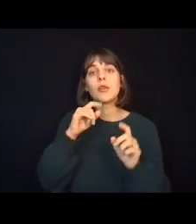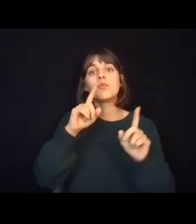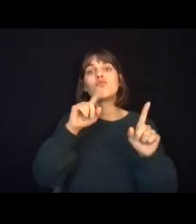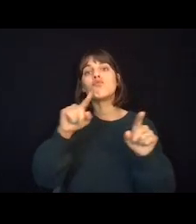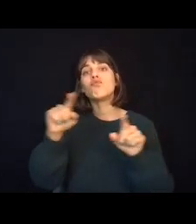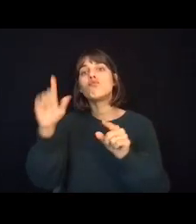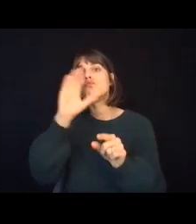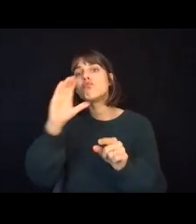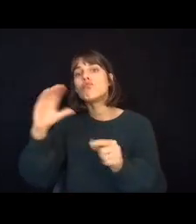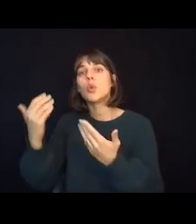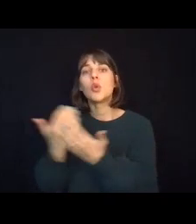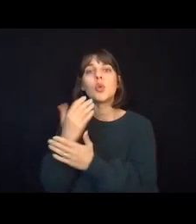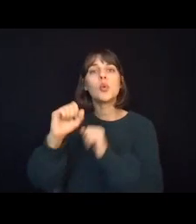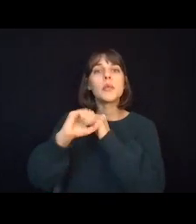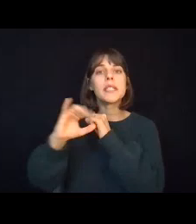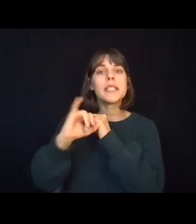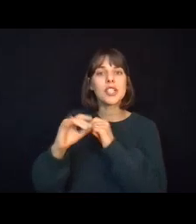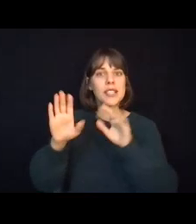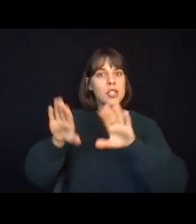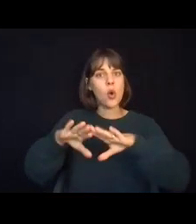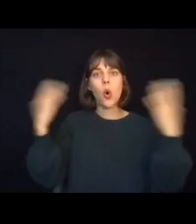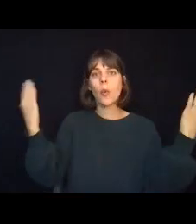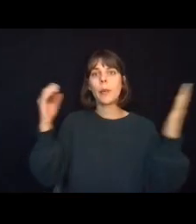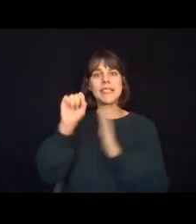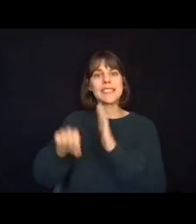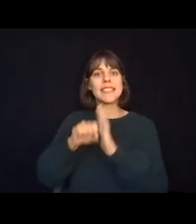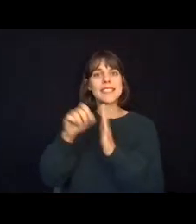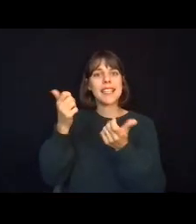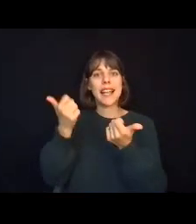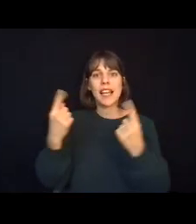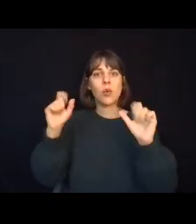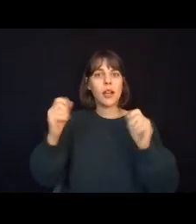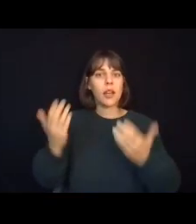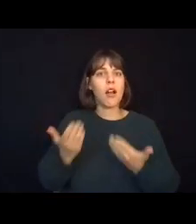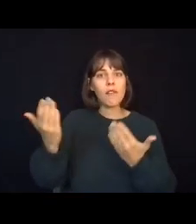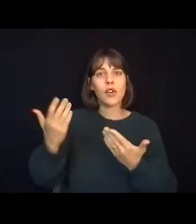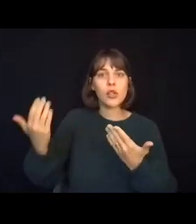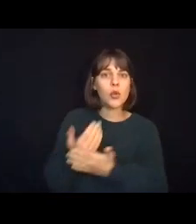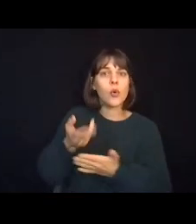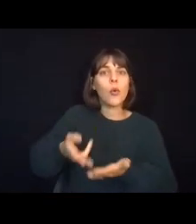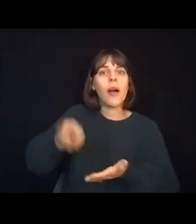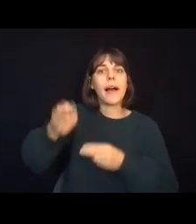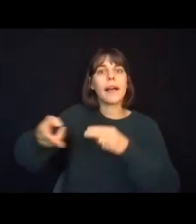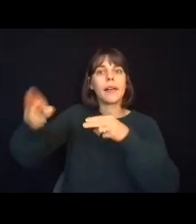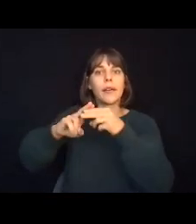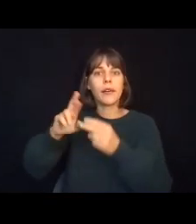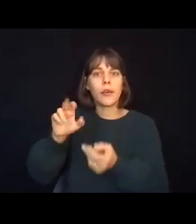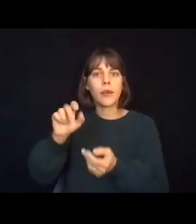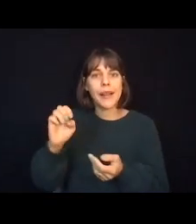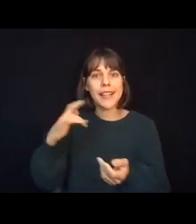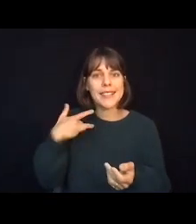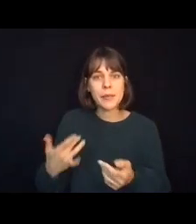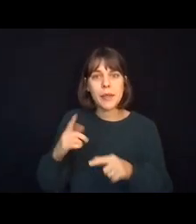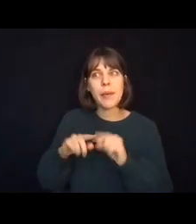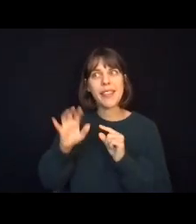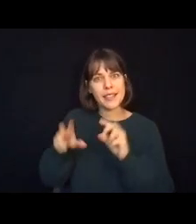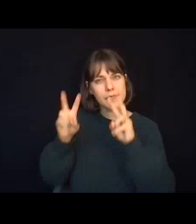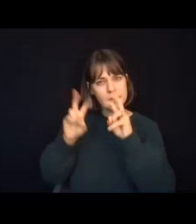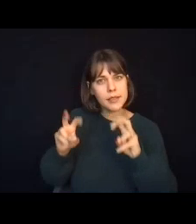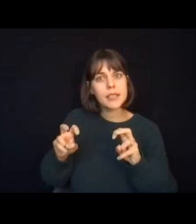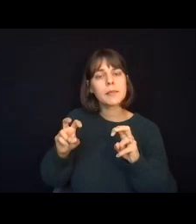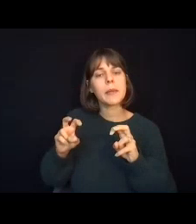it's open season. Everyone can provide new rates and much higher rates typically. But that is an assessment that we do anytime that